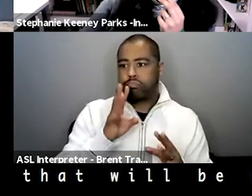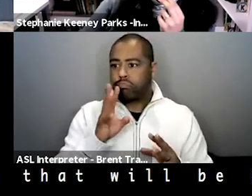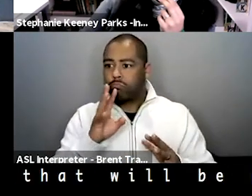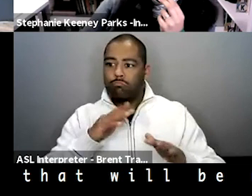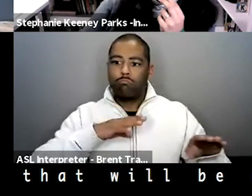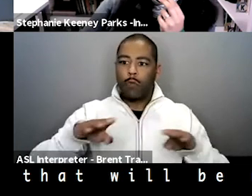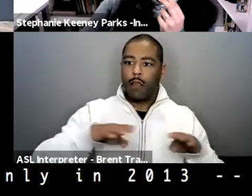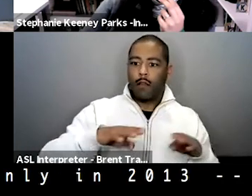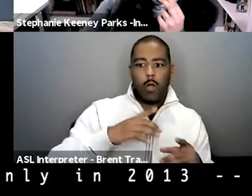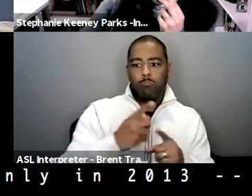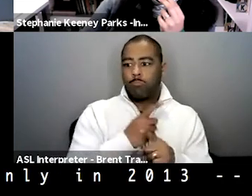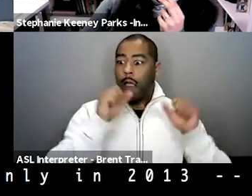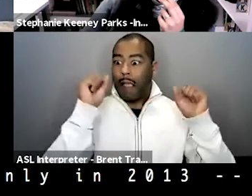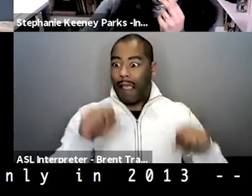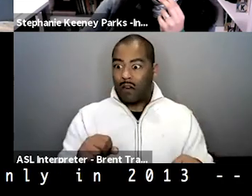be revisited.